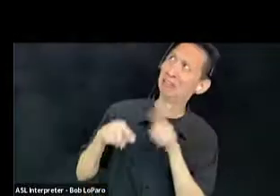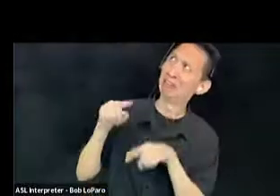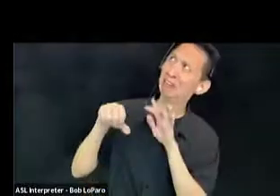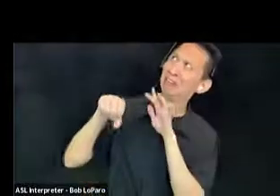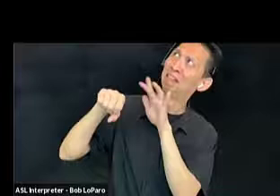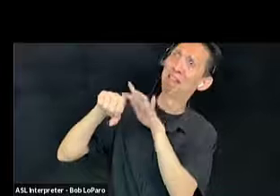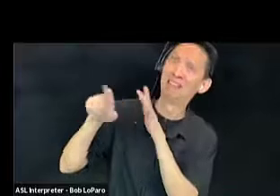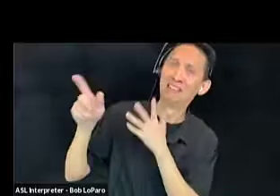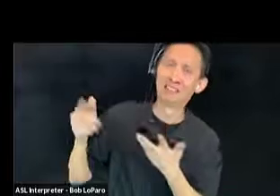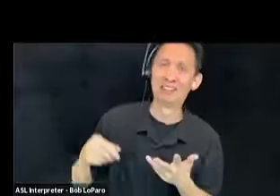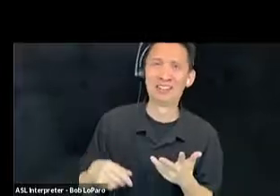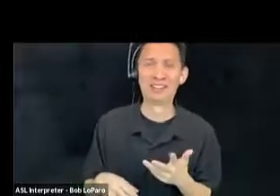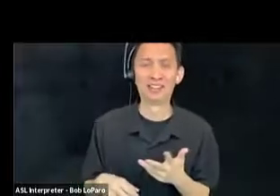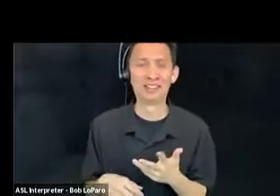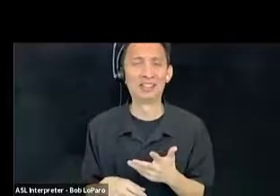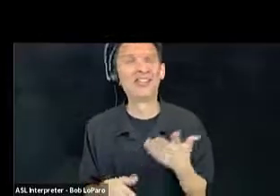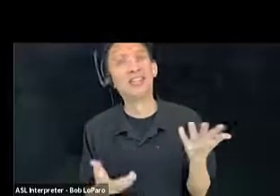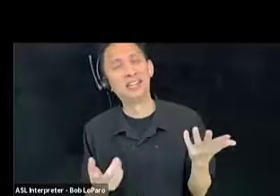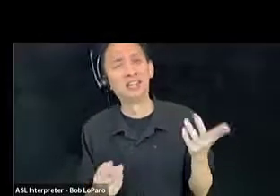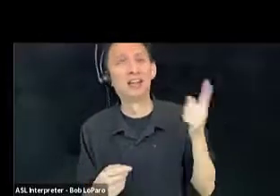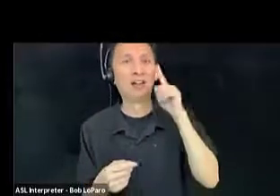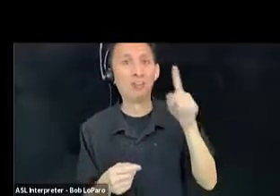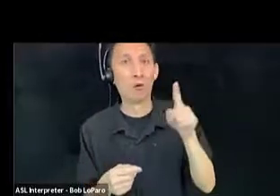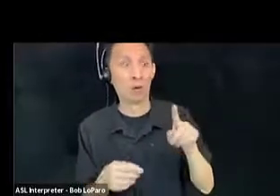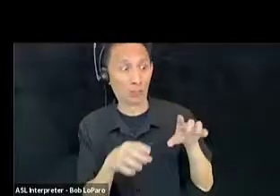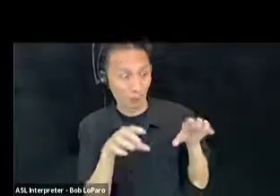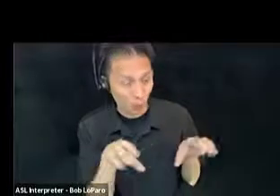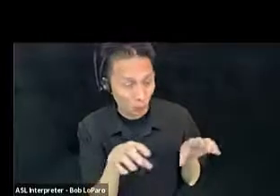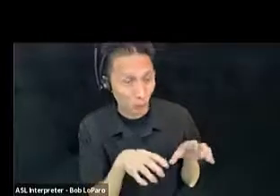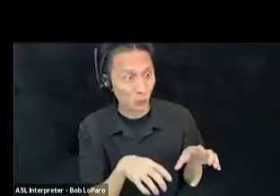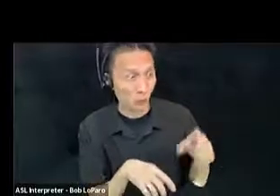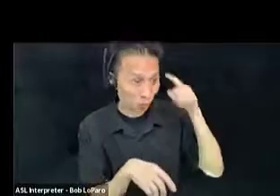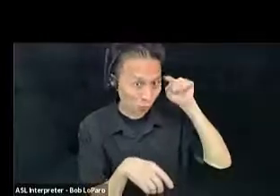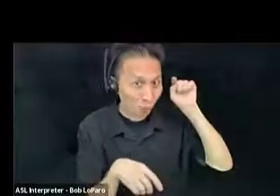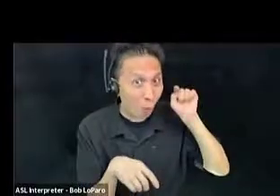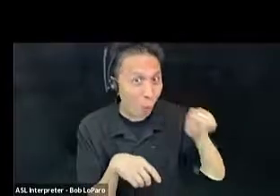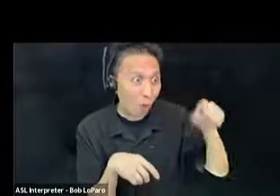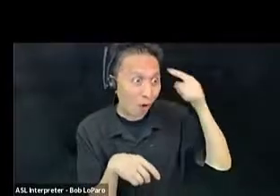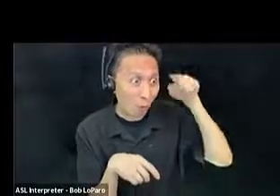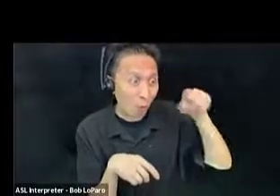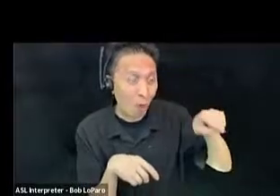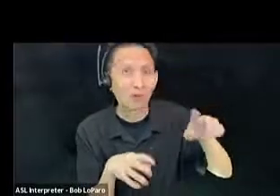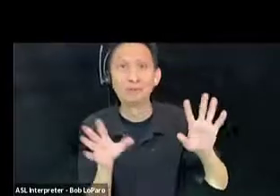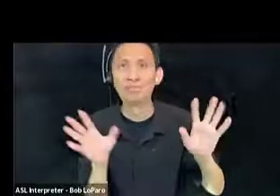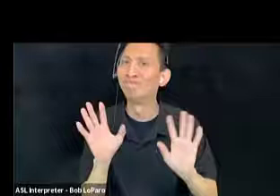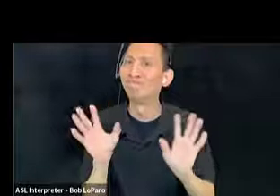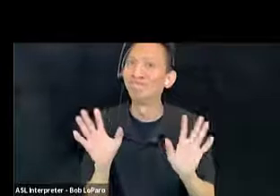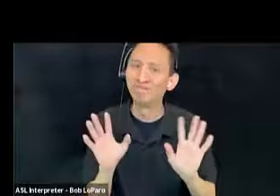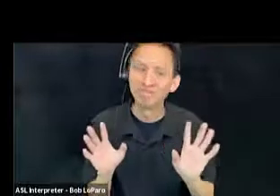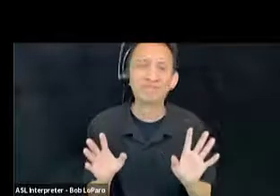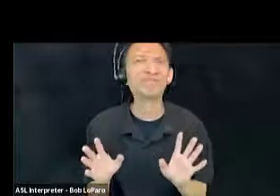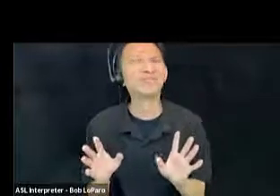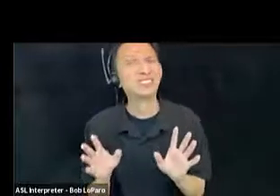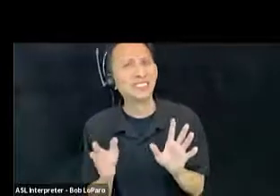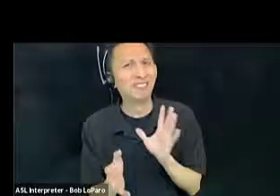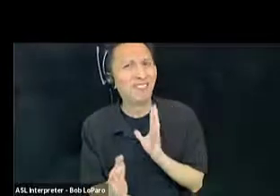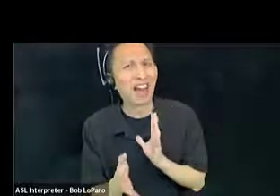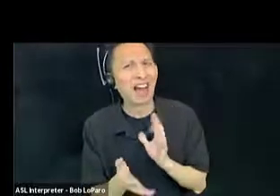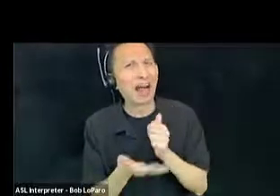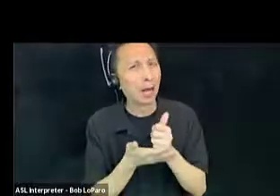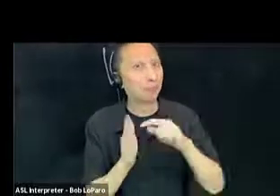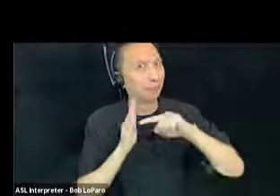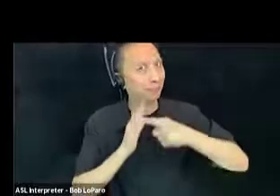kid than to have them be a part of the process. But for these purposes, they are kids need to be in the process.